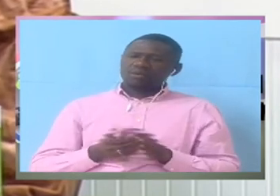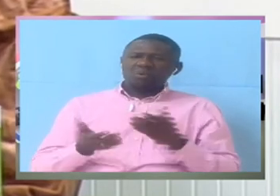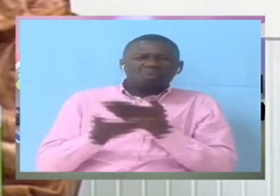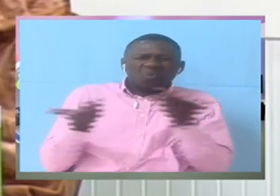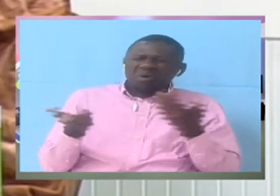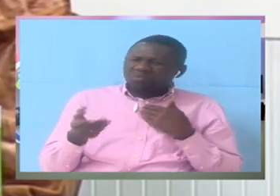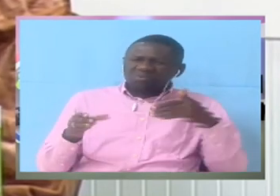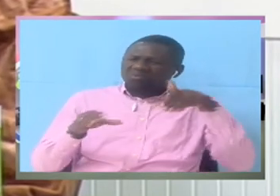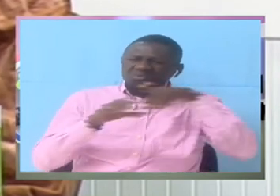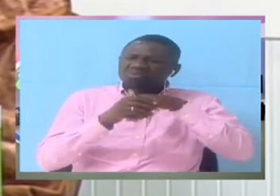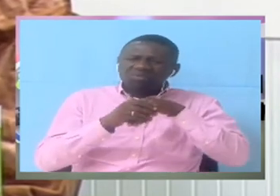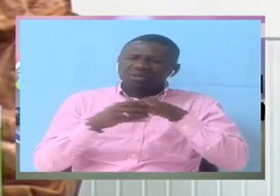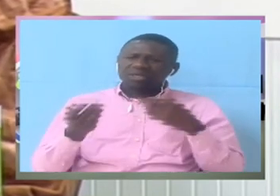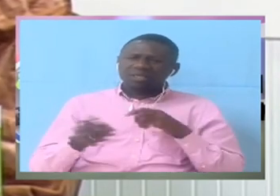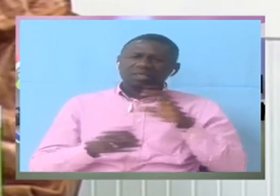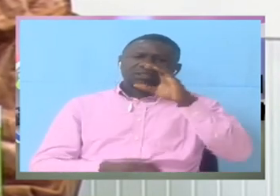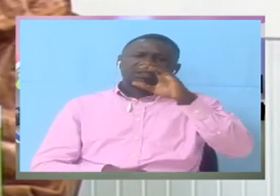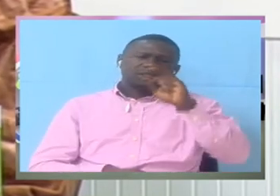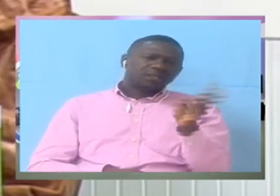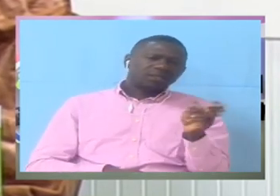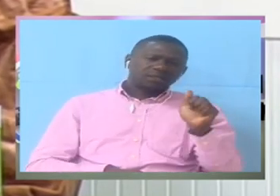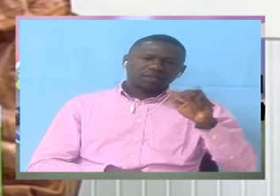What do we have with Charles